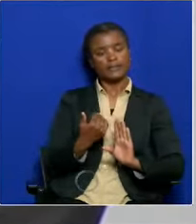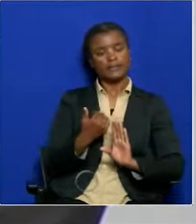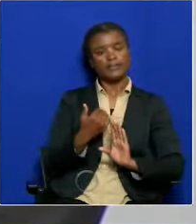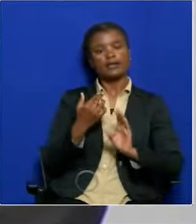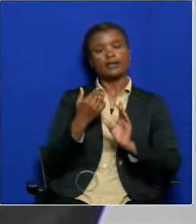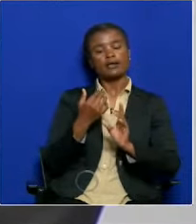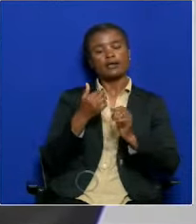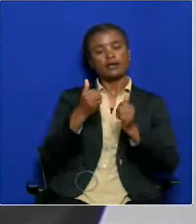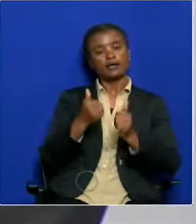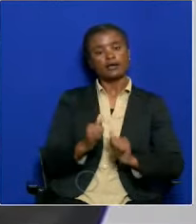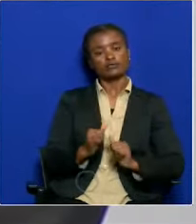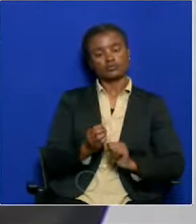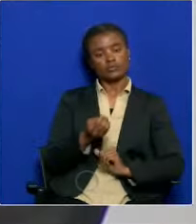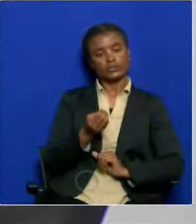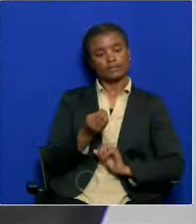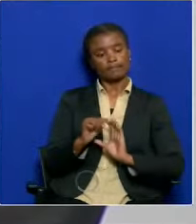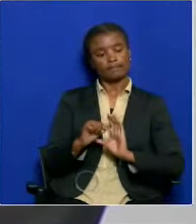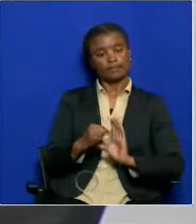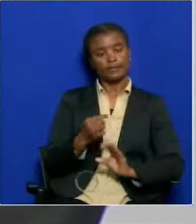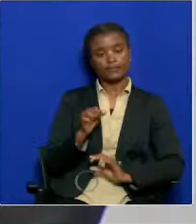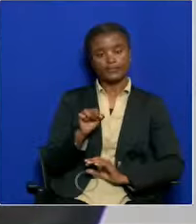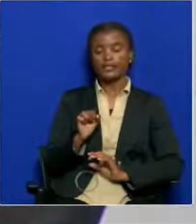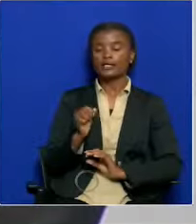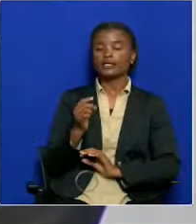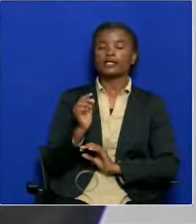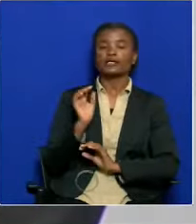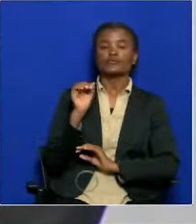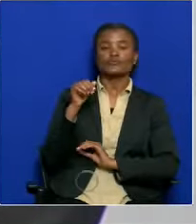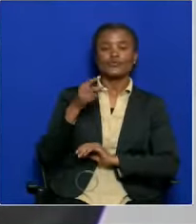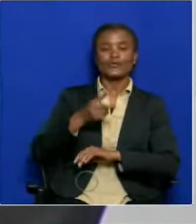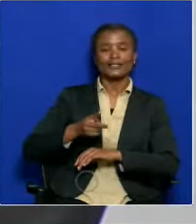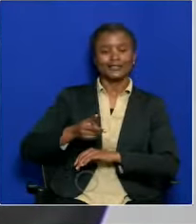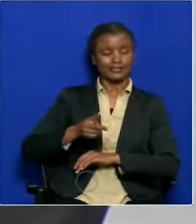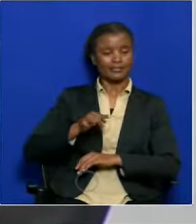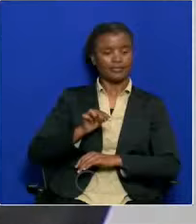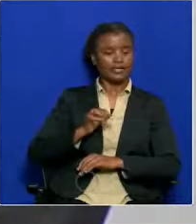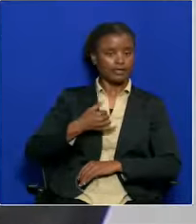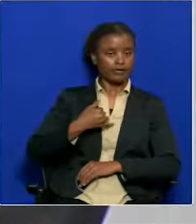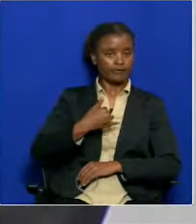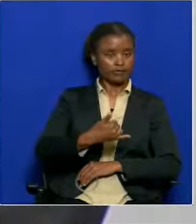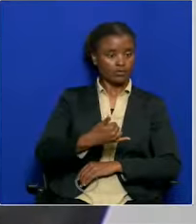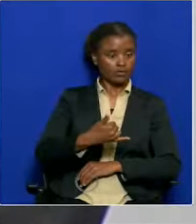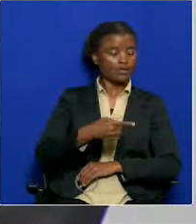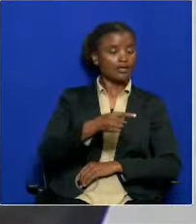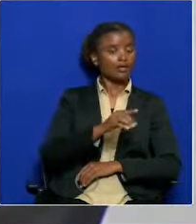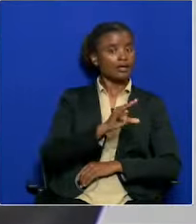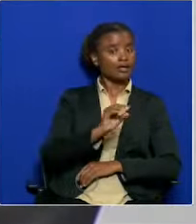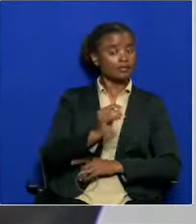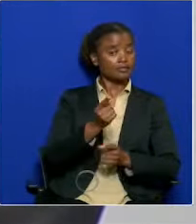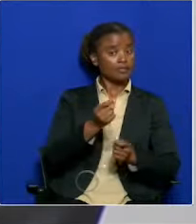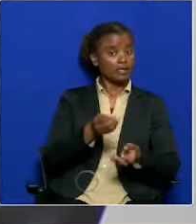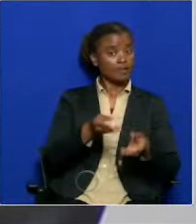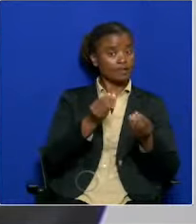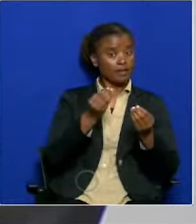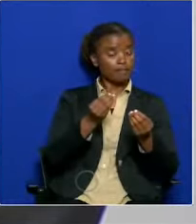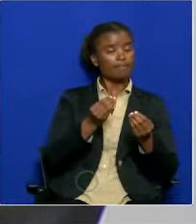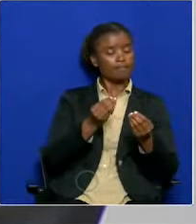the following day, I called to find out if ever he received the money, and also